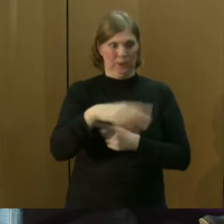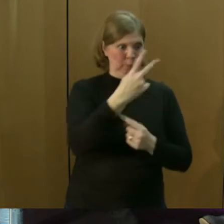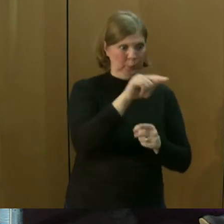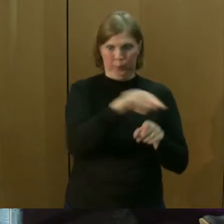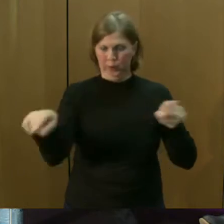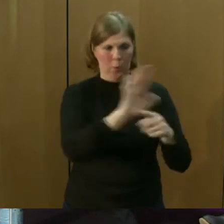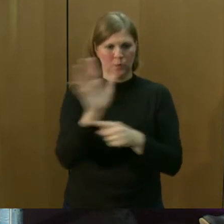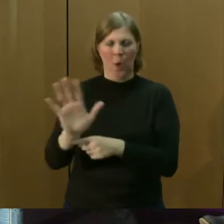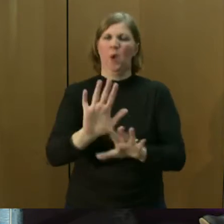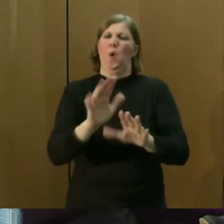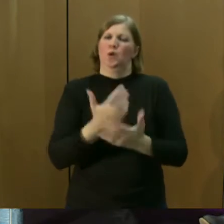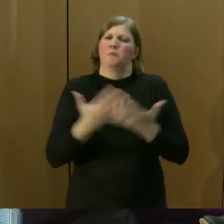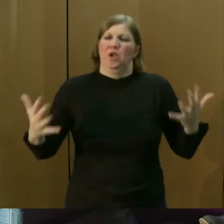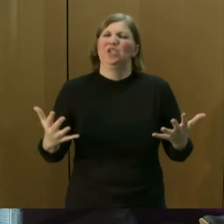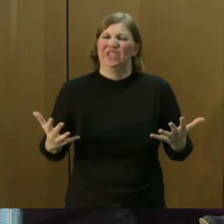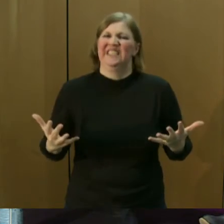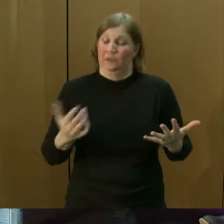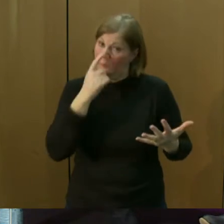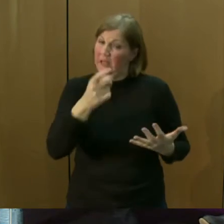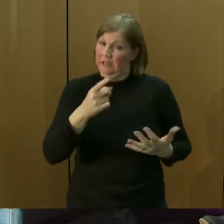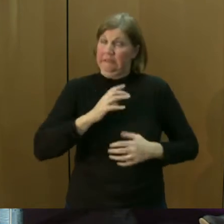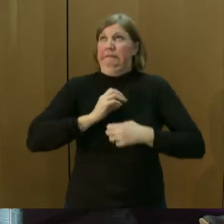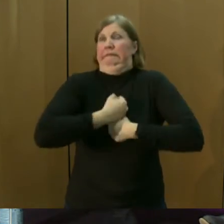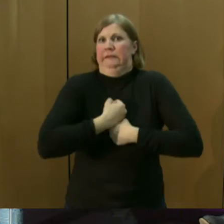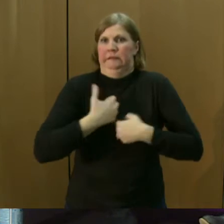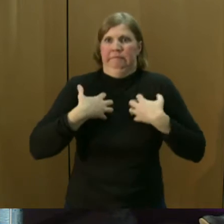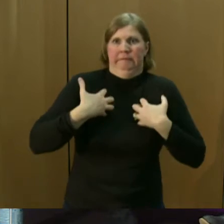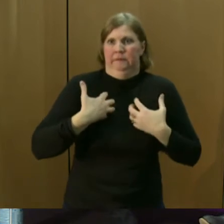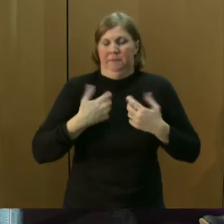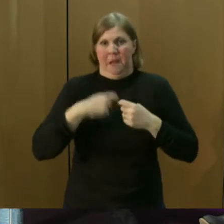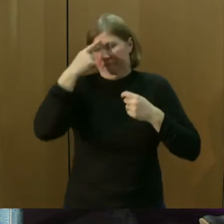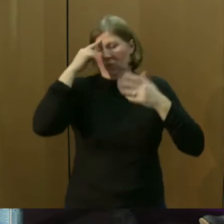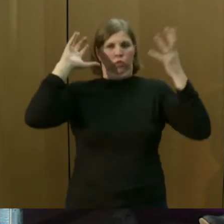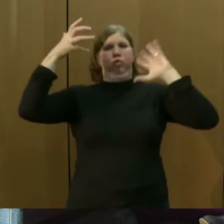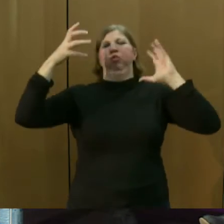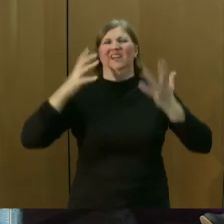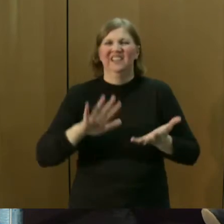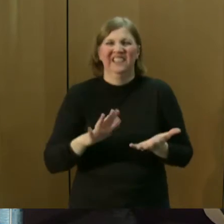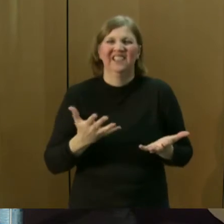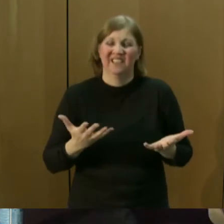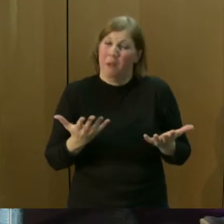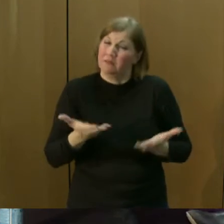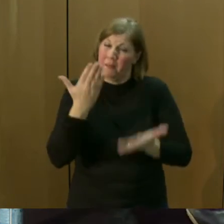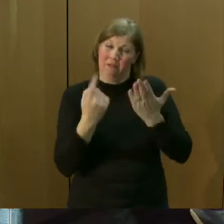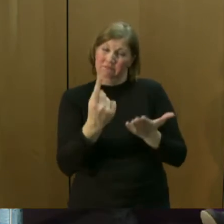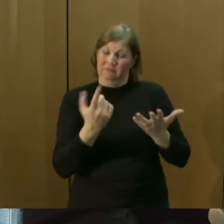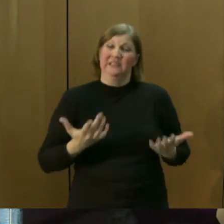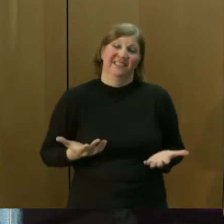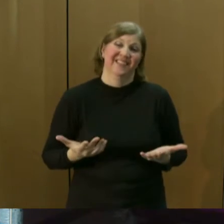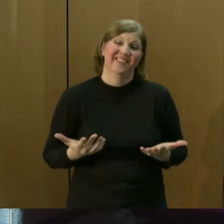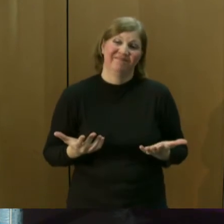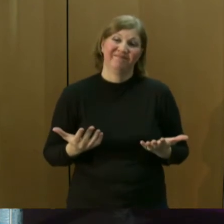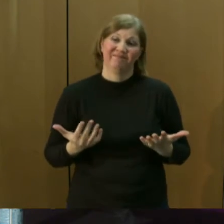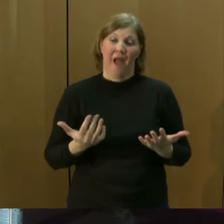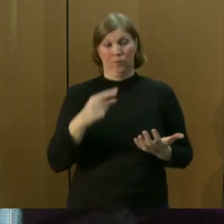first year. However, that depends on what you're doing and how you're doing it. Yeah, if you're a mature company with